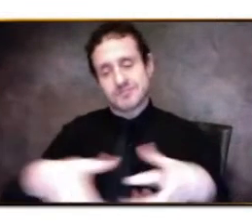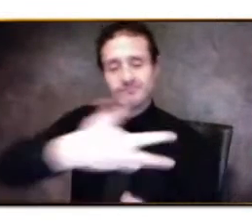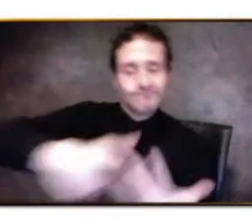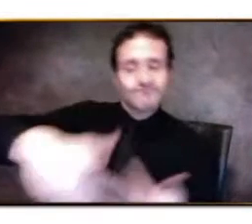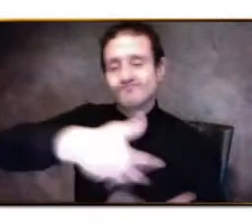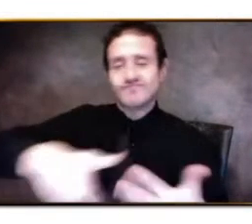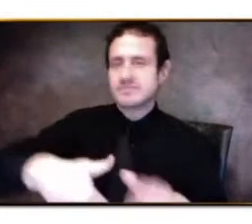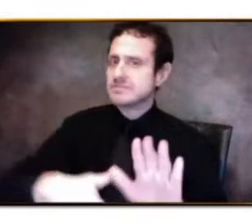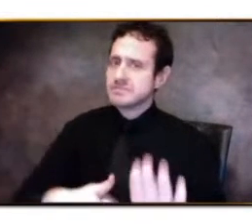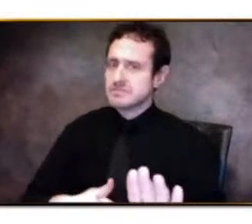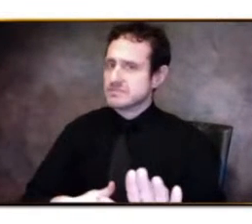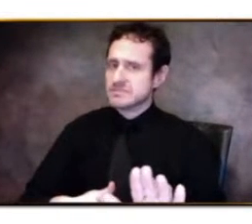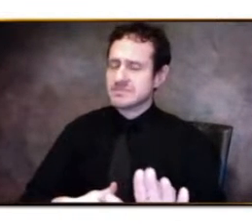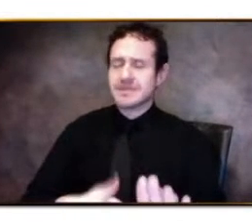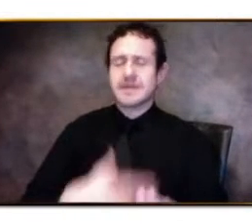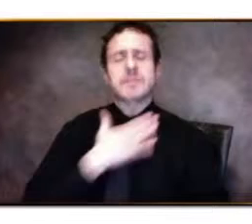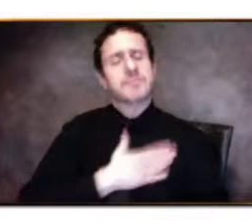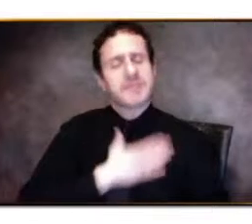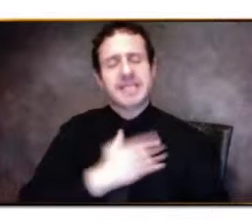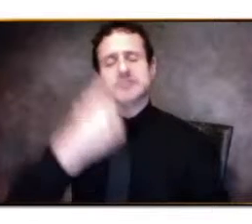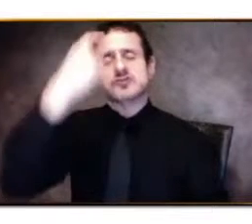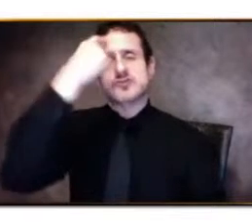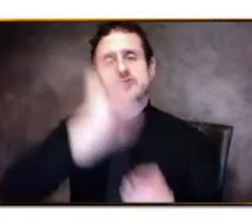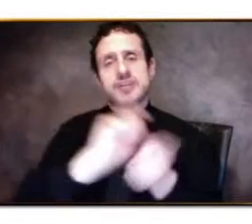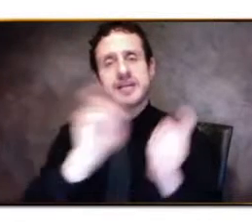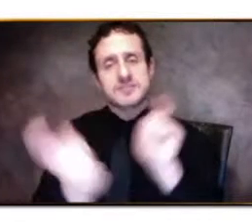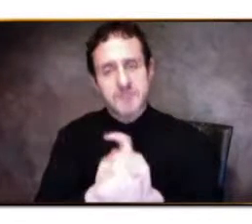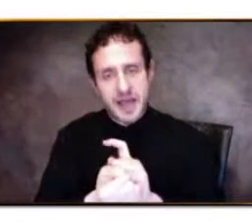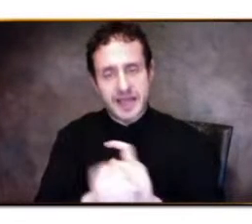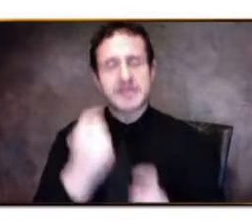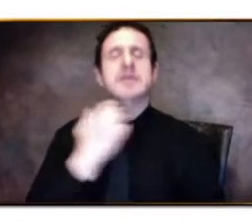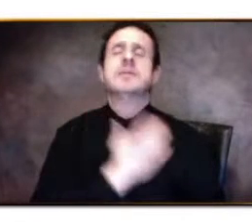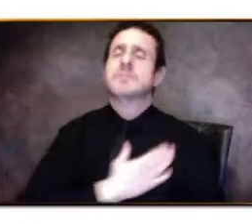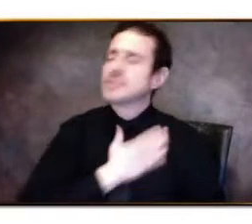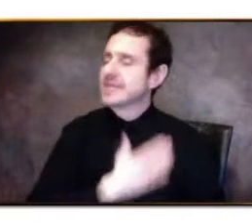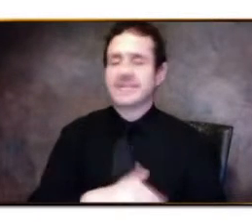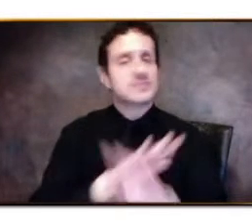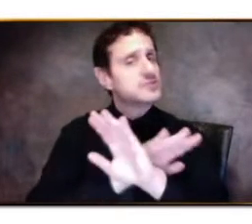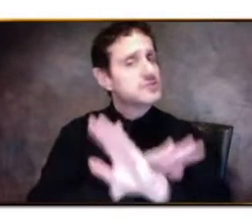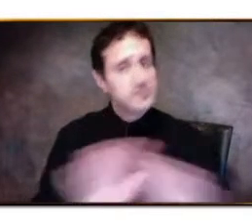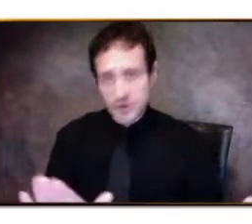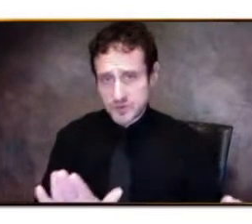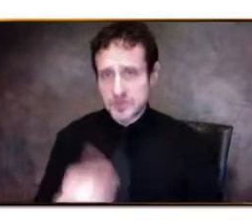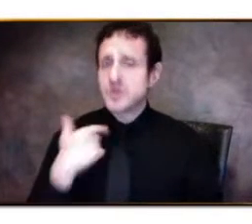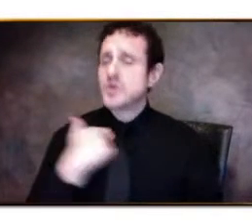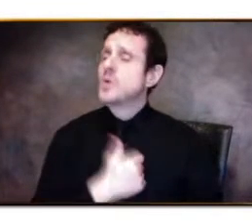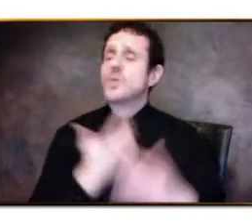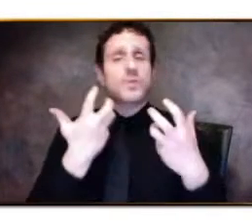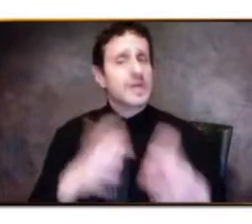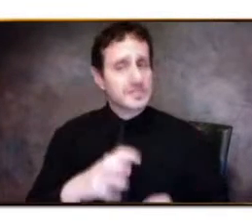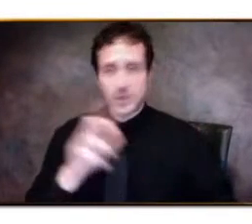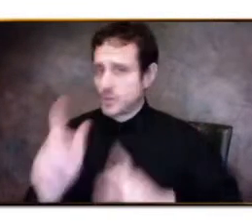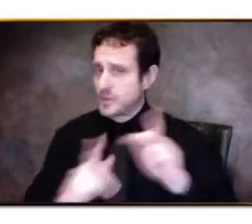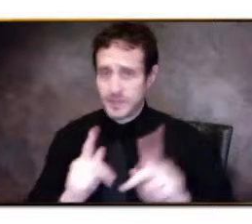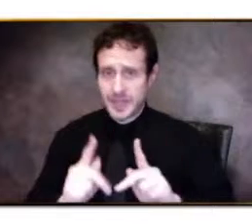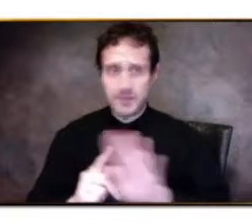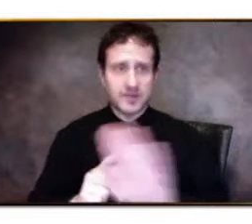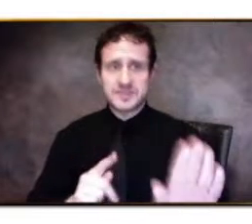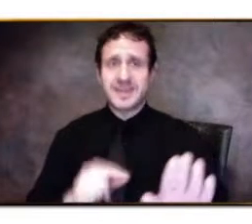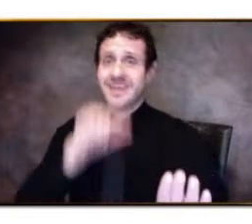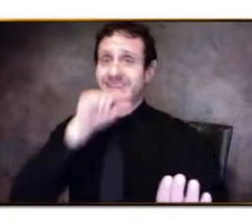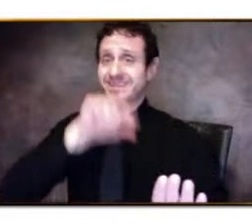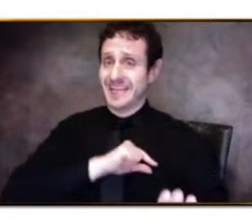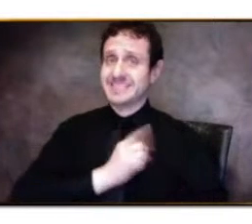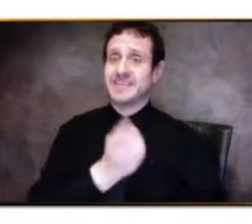their immediate household to please, please, please reconsider. We don't want anybody's Thanksgiving dinner to